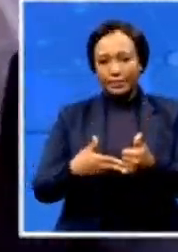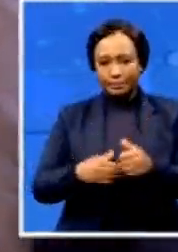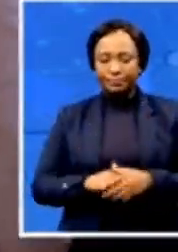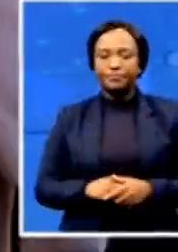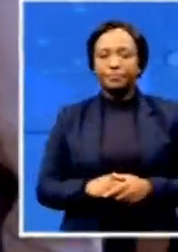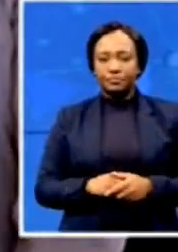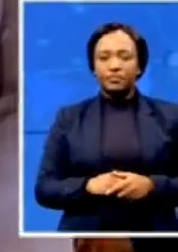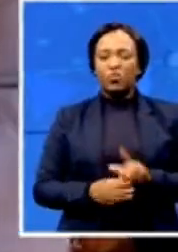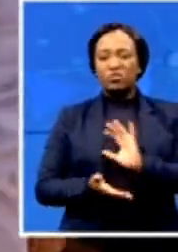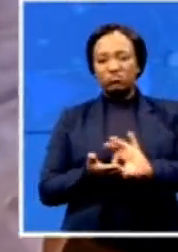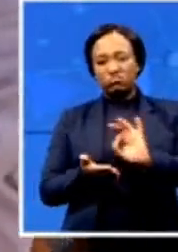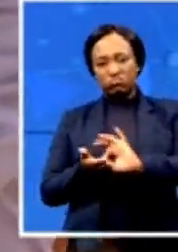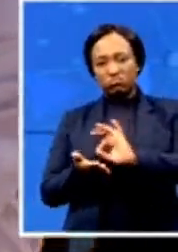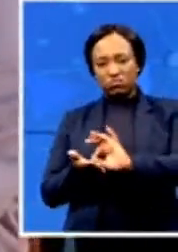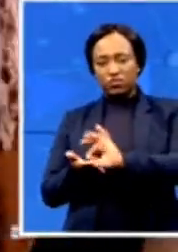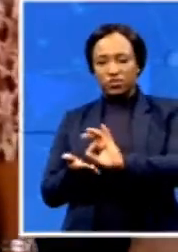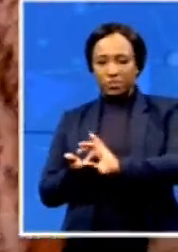this area. Oh, sorry, MEC.